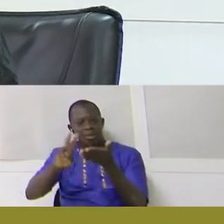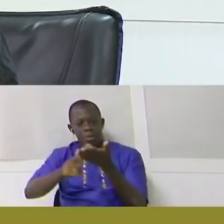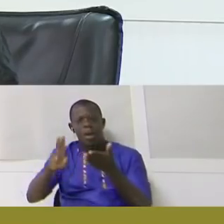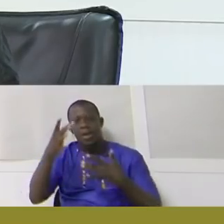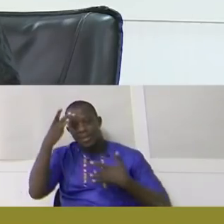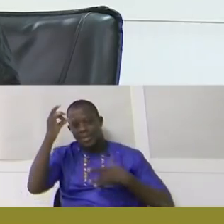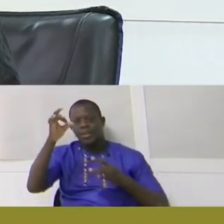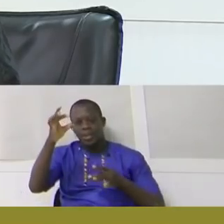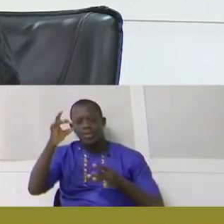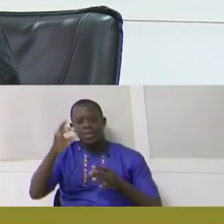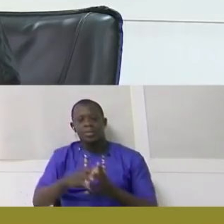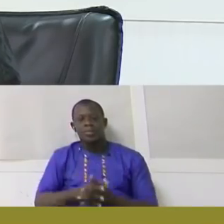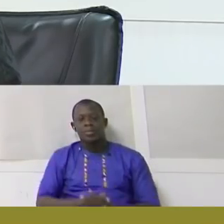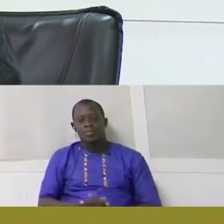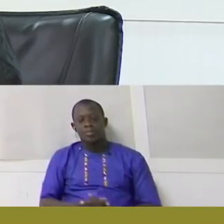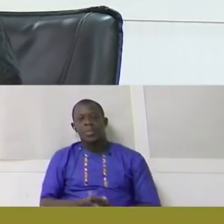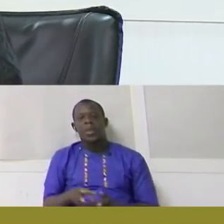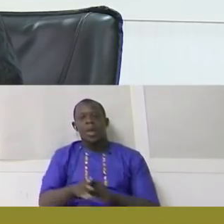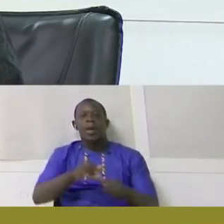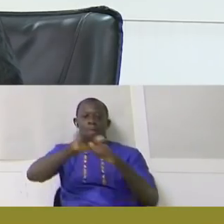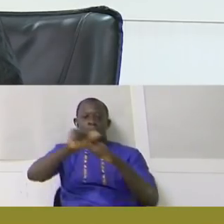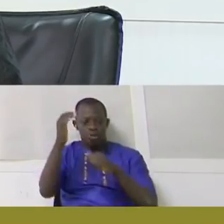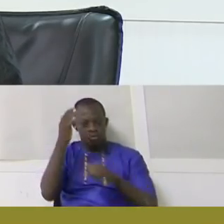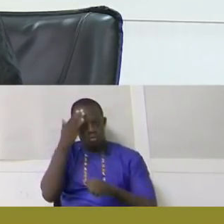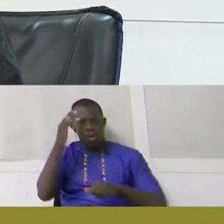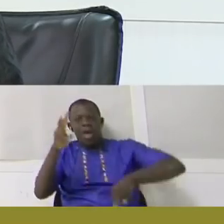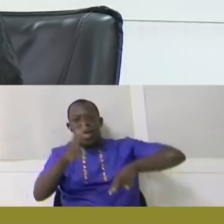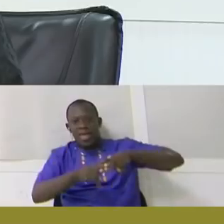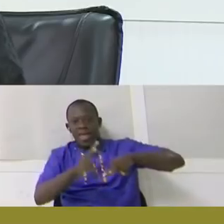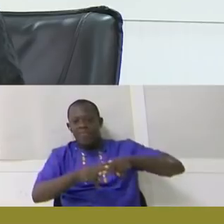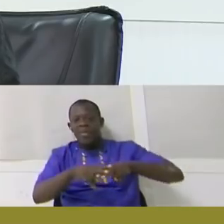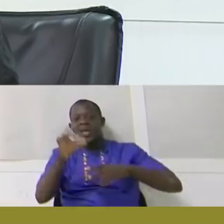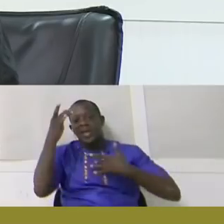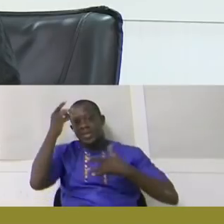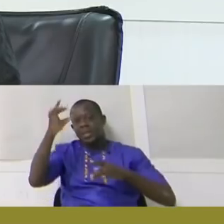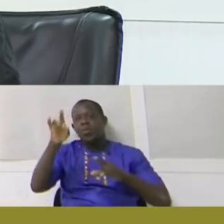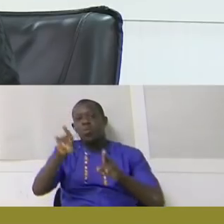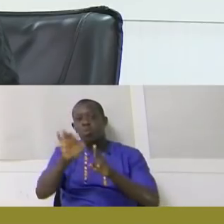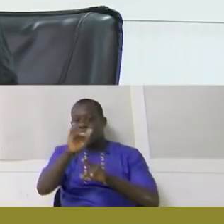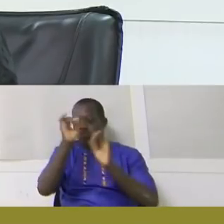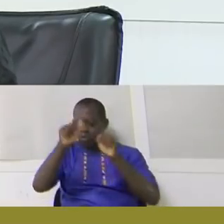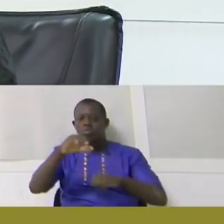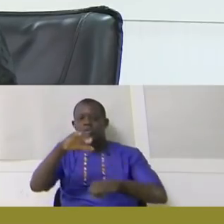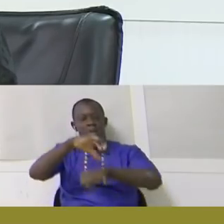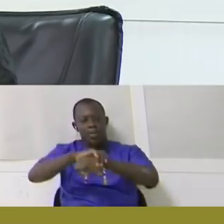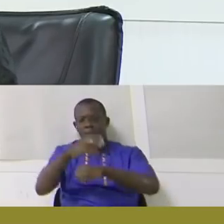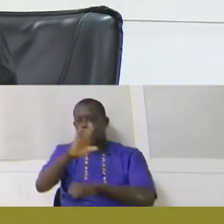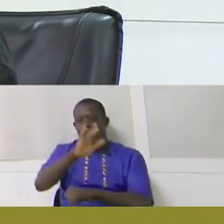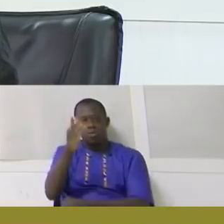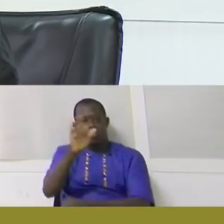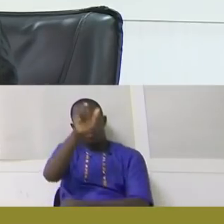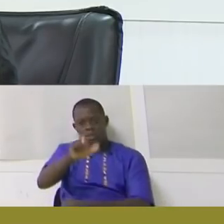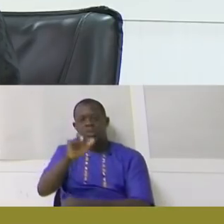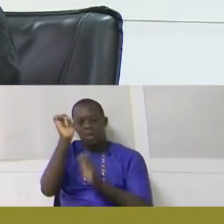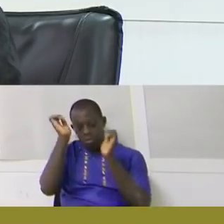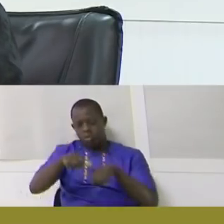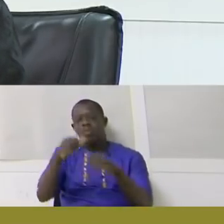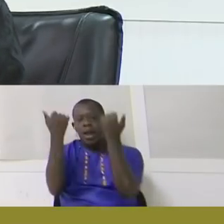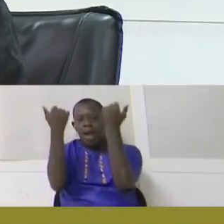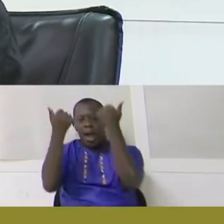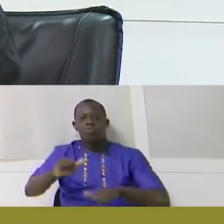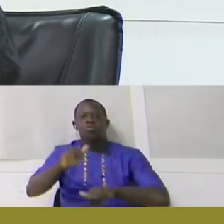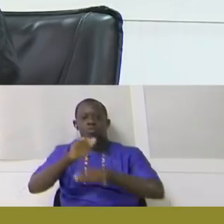other diseases with other diseases ñu xamne febar la bo xamne mën na japp ku neeka and let them know that this is a